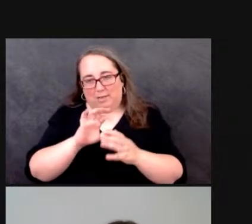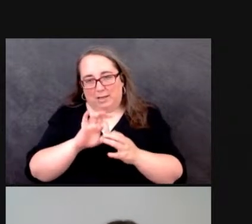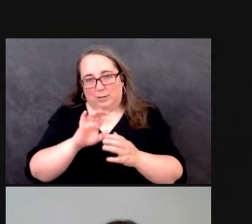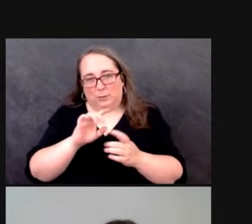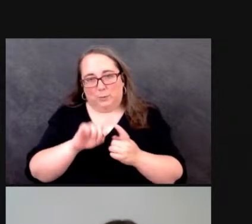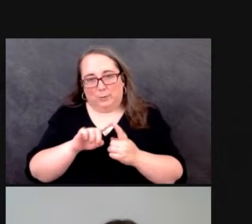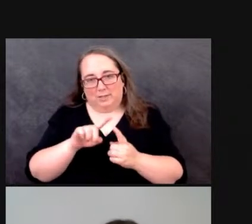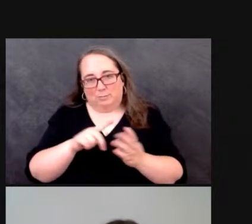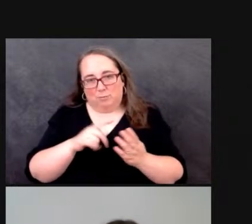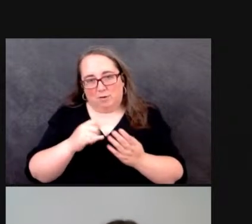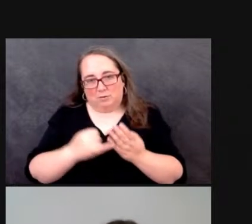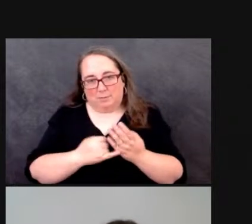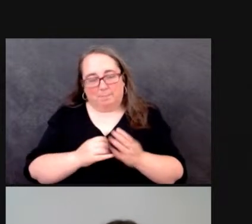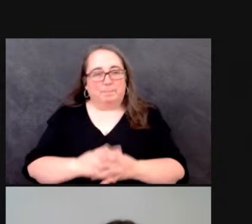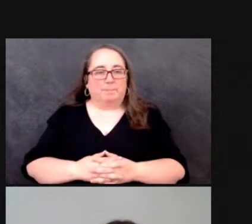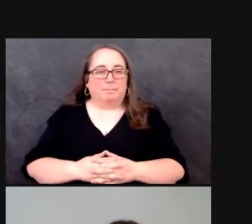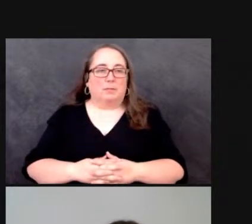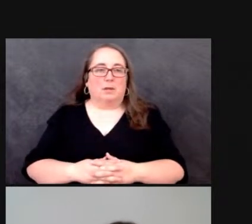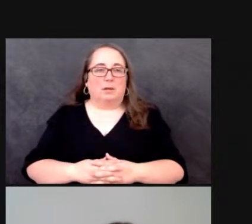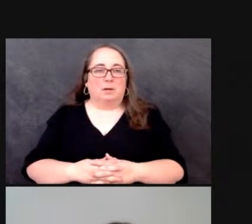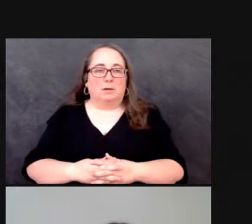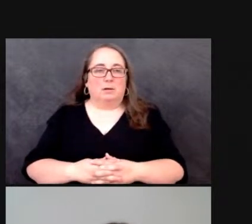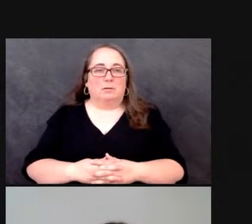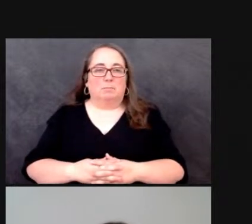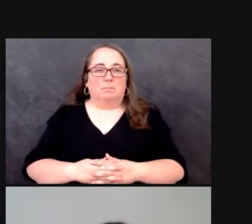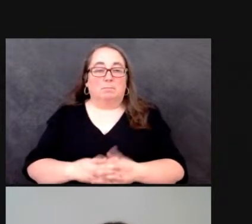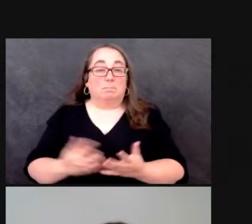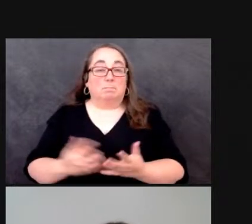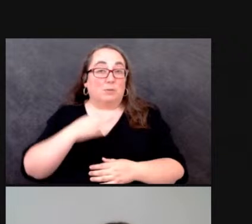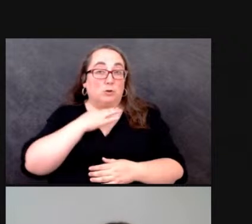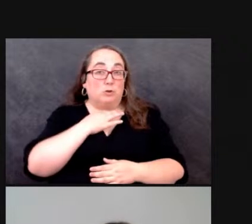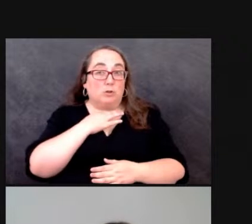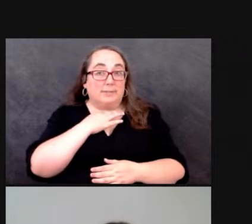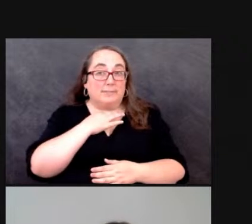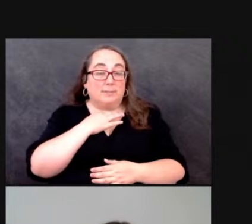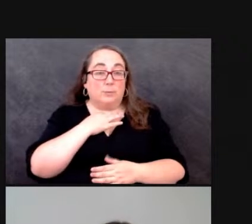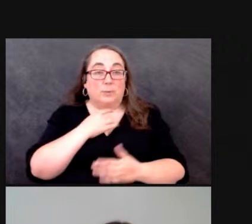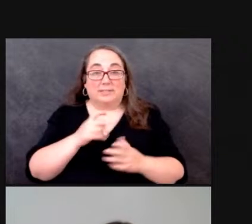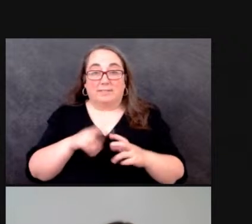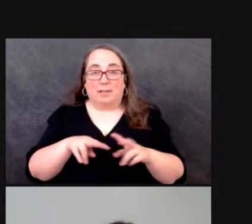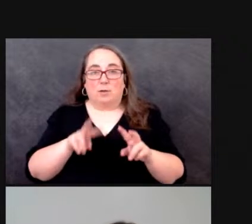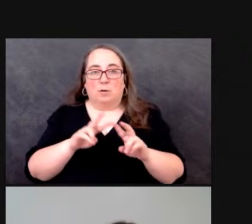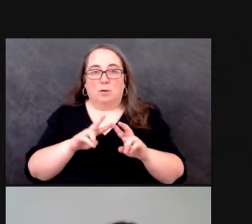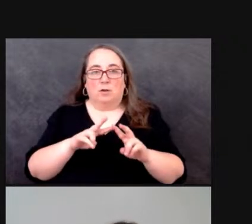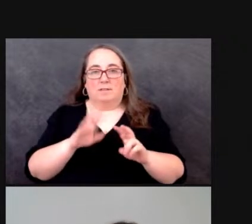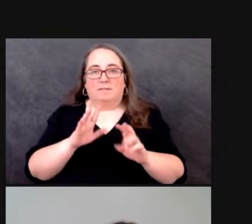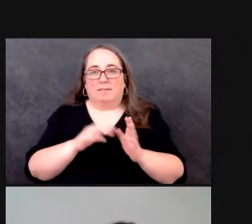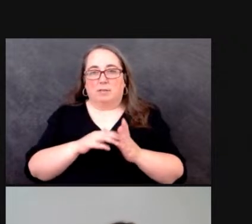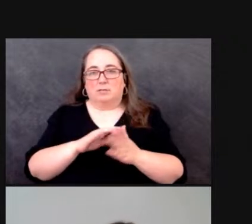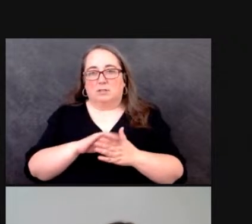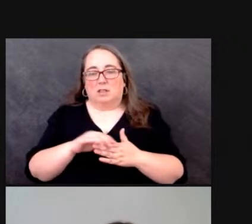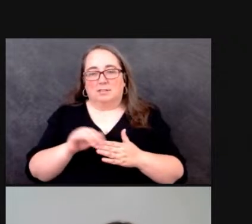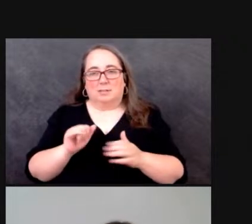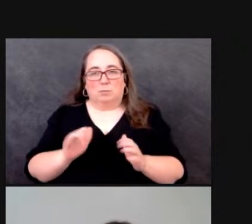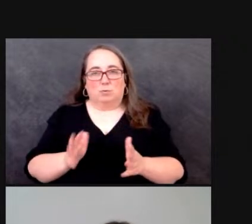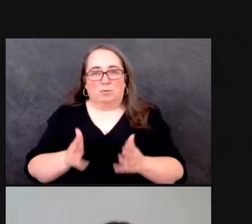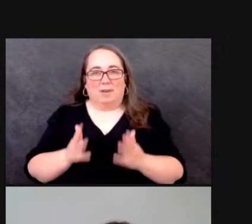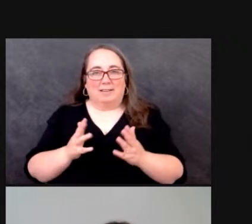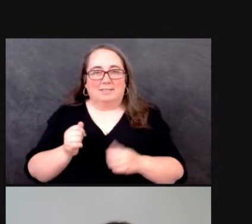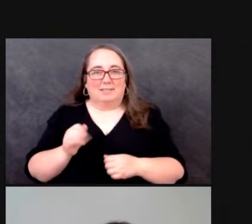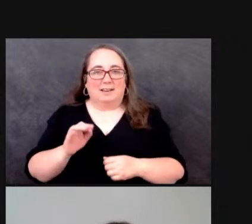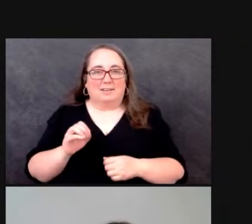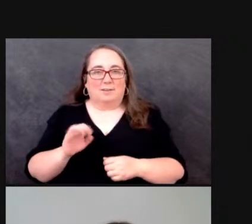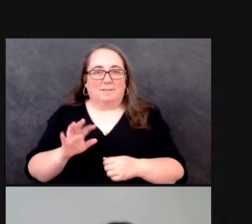this project. And if you're curious what the value of the $5,000 that was raised in